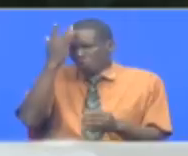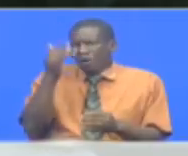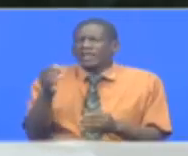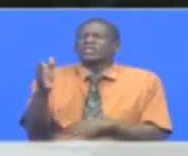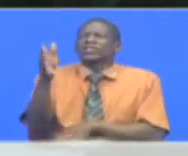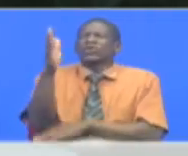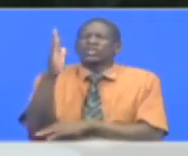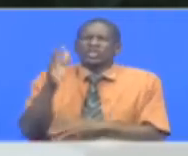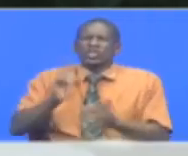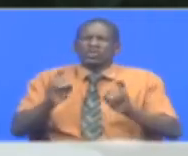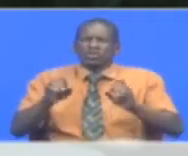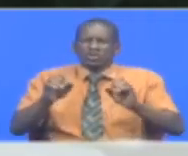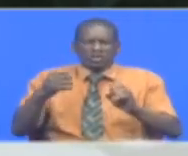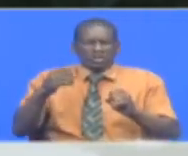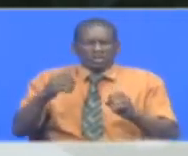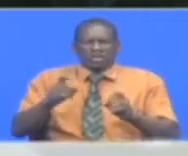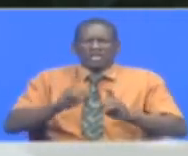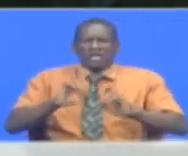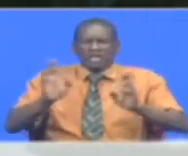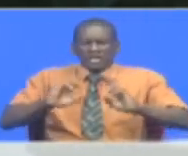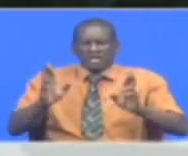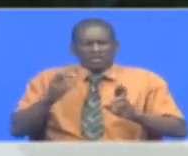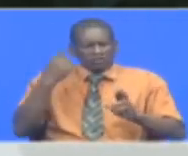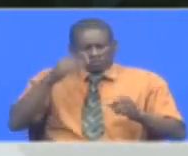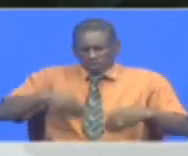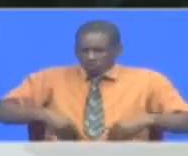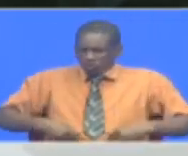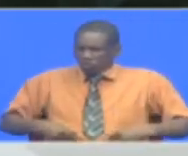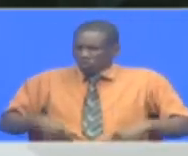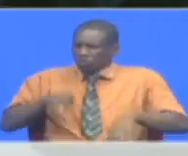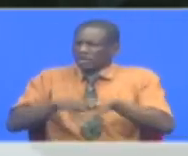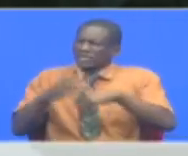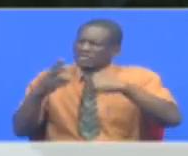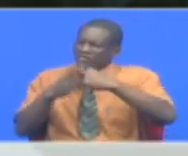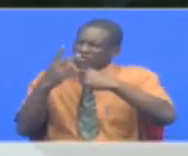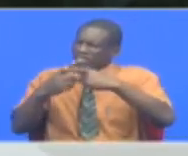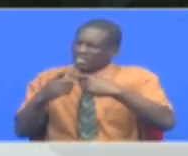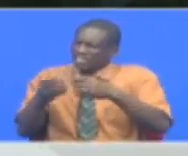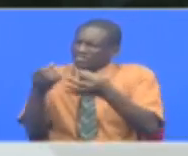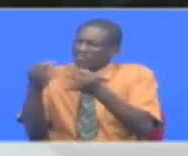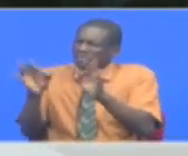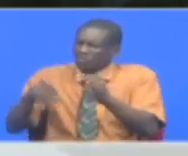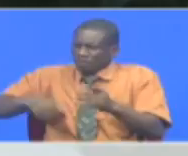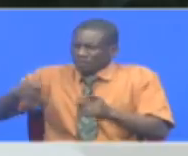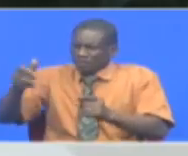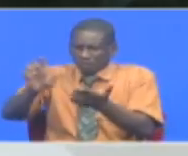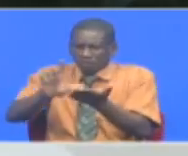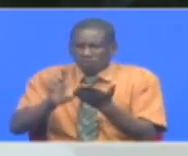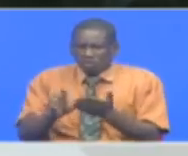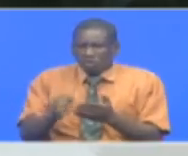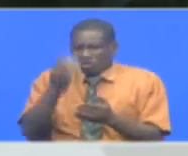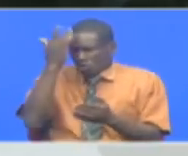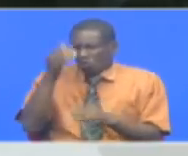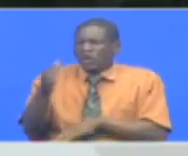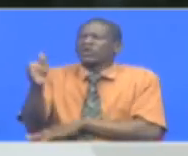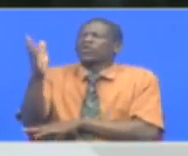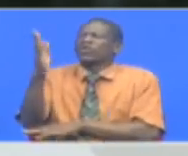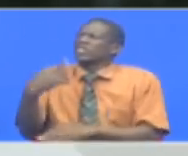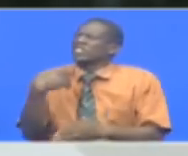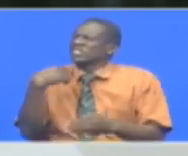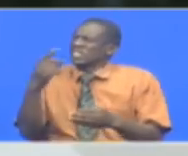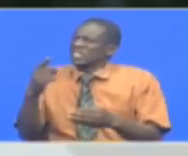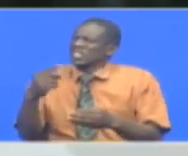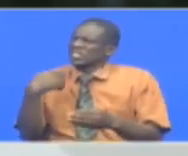of youth, getting the 7-year tax holiday? Why would God not want us to have the youth commission so that the youth can take